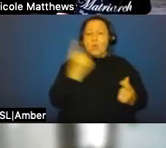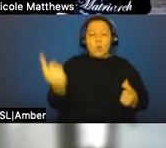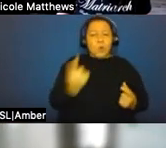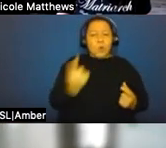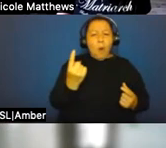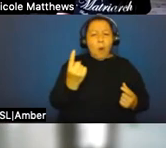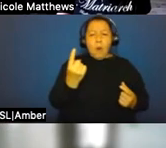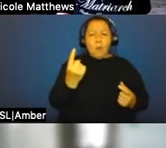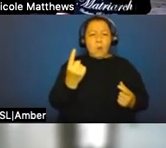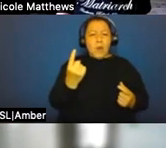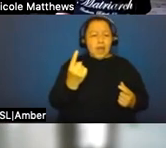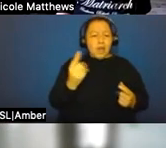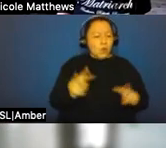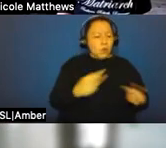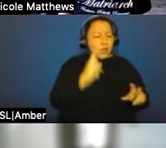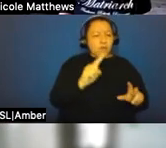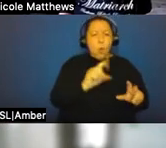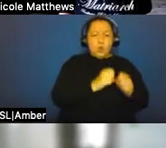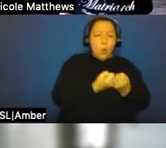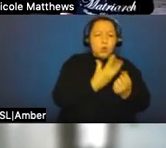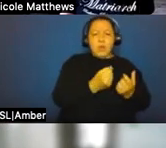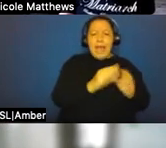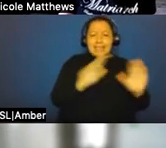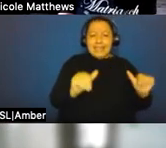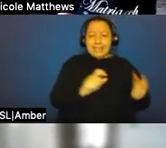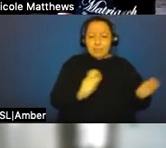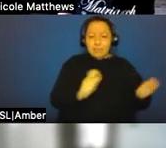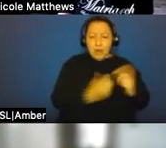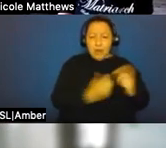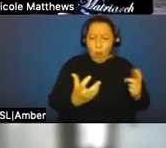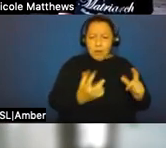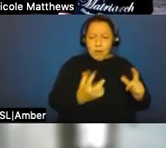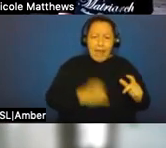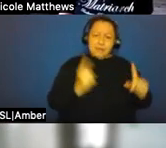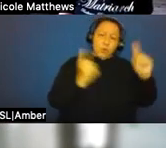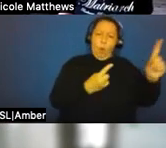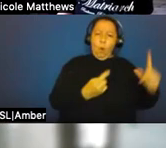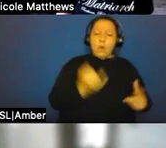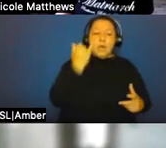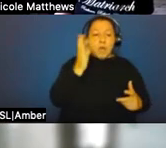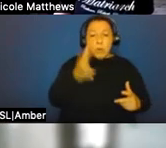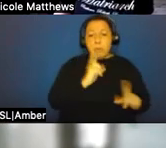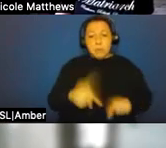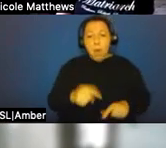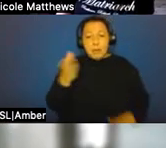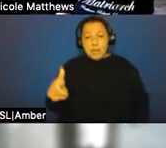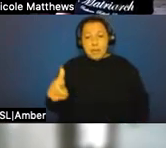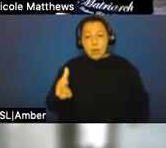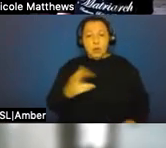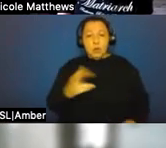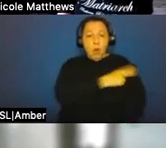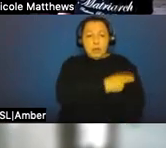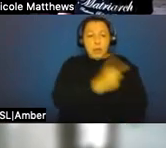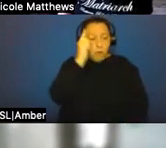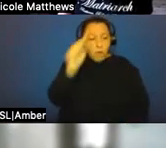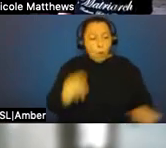systems change, right? And so if we are going to responding at a hospital for